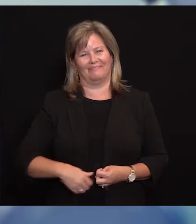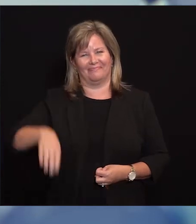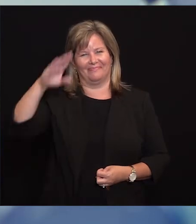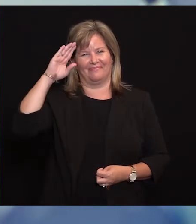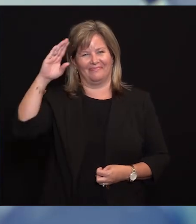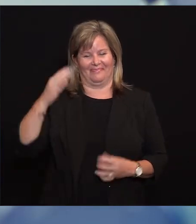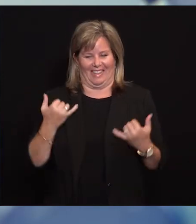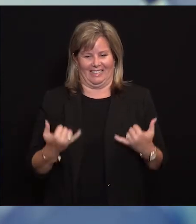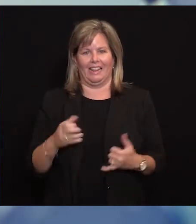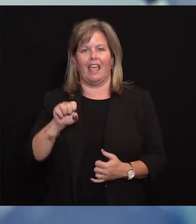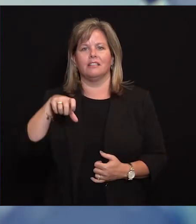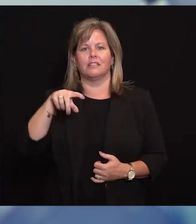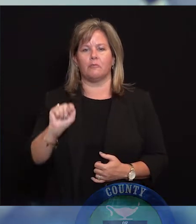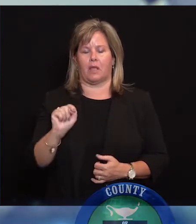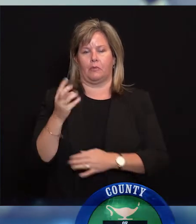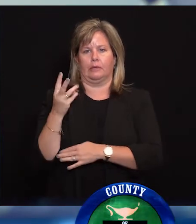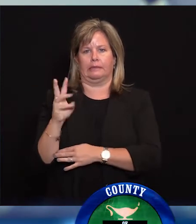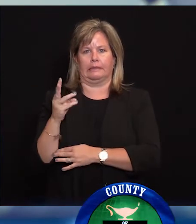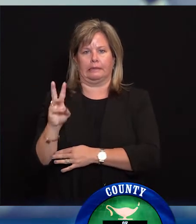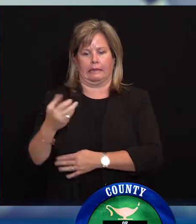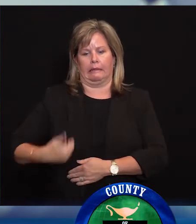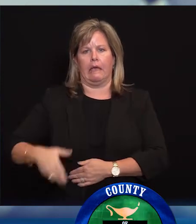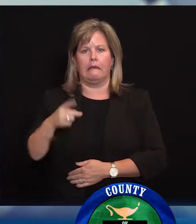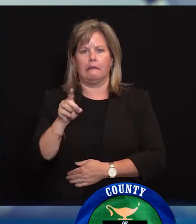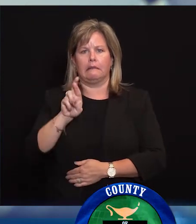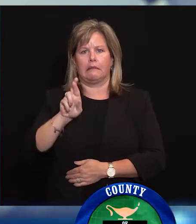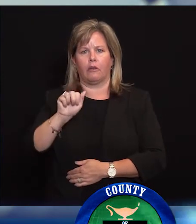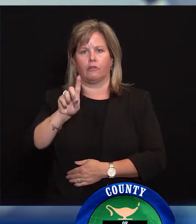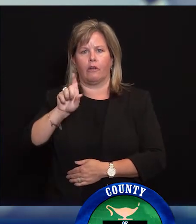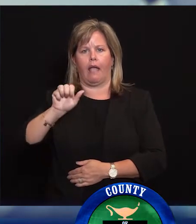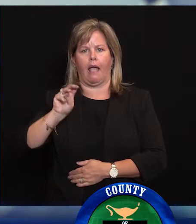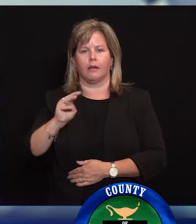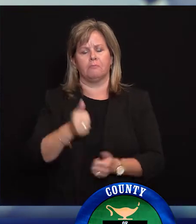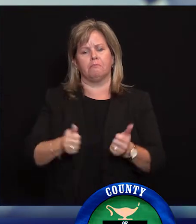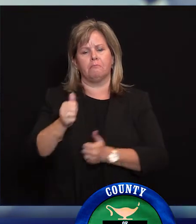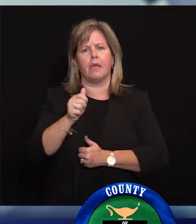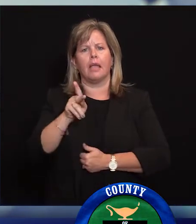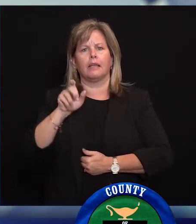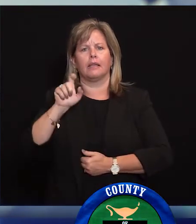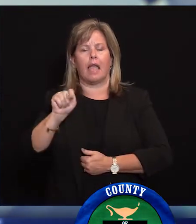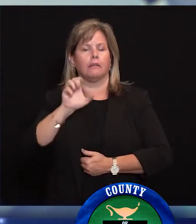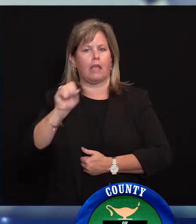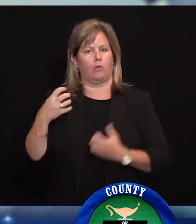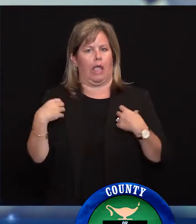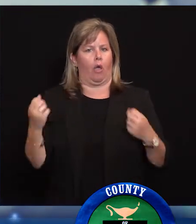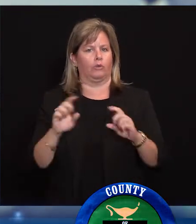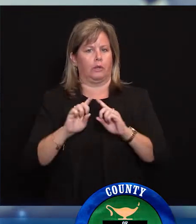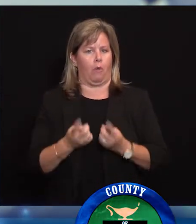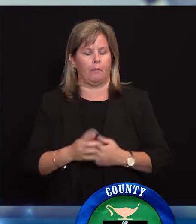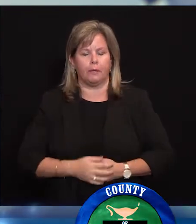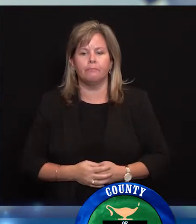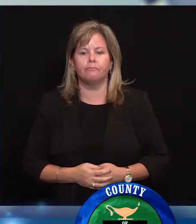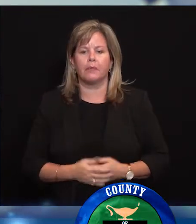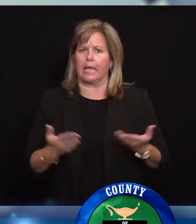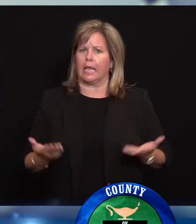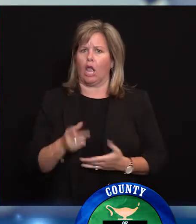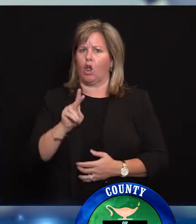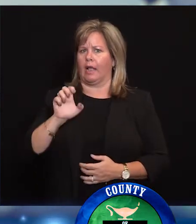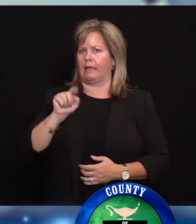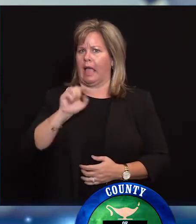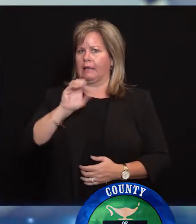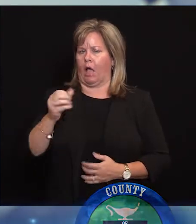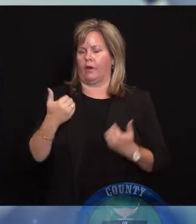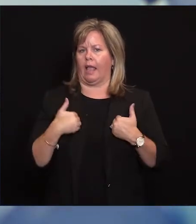Hello everyone. Today is September the 16th. I'm Dr. Adam London, Director of the Kent County Health Department. Here in Kent County, we're currently reporting